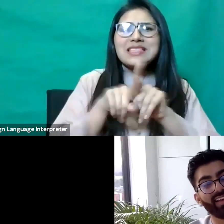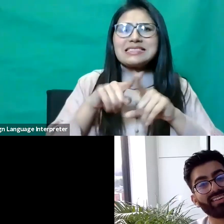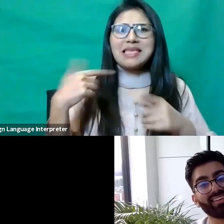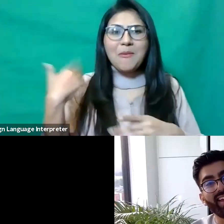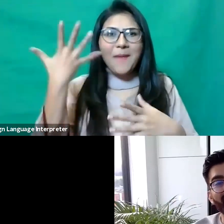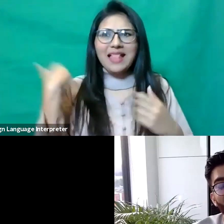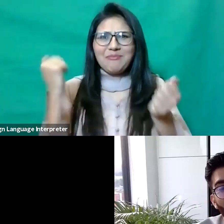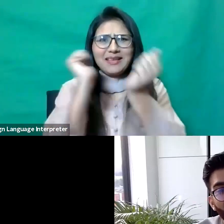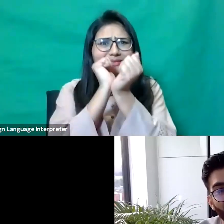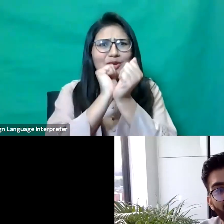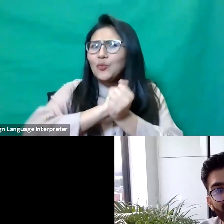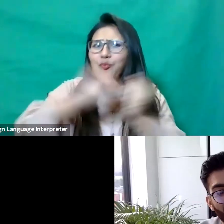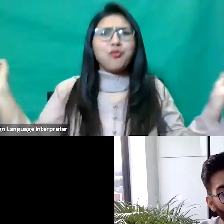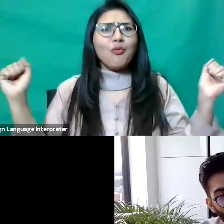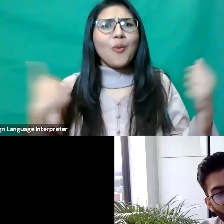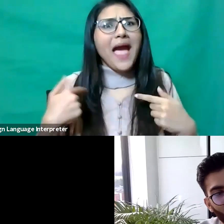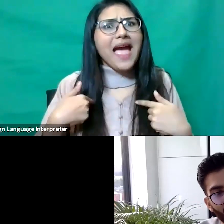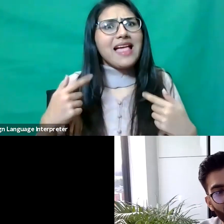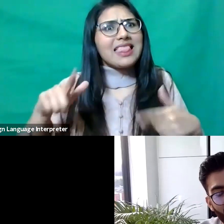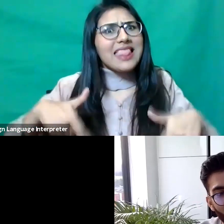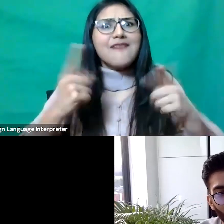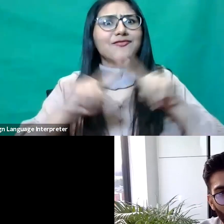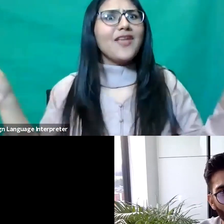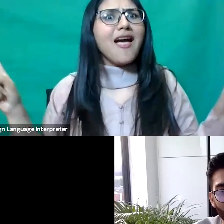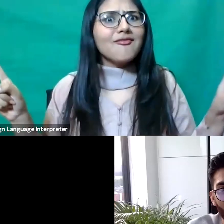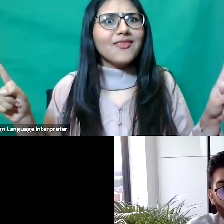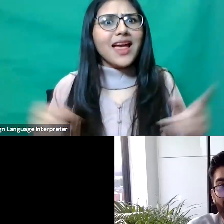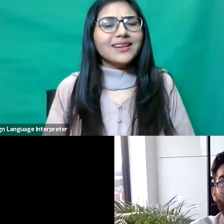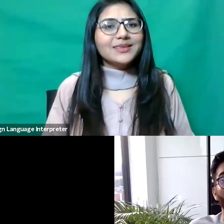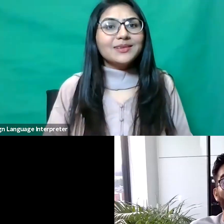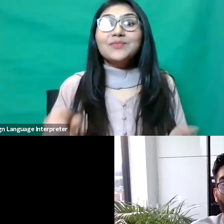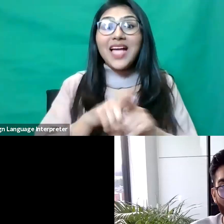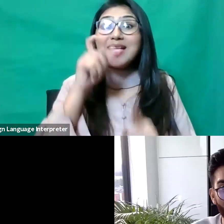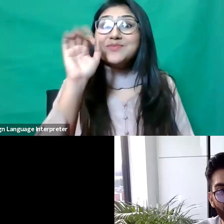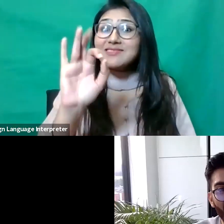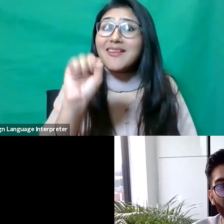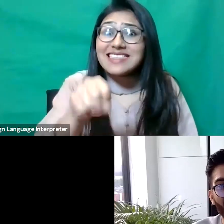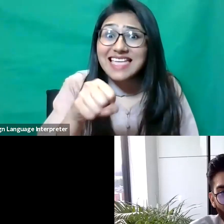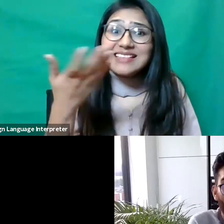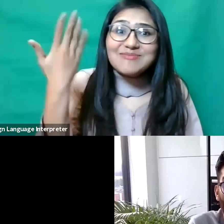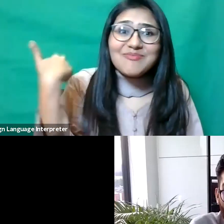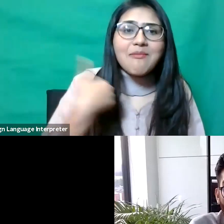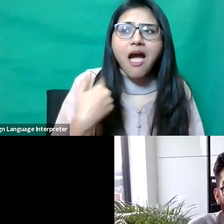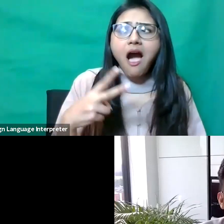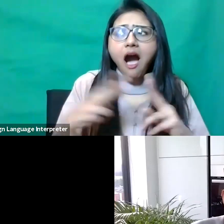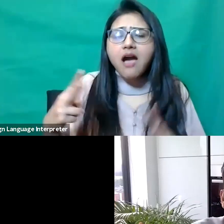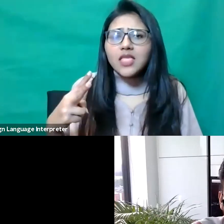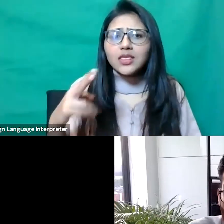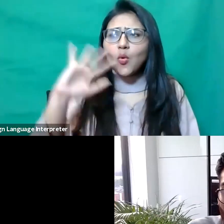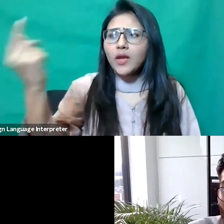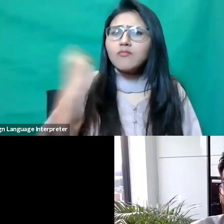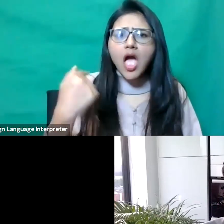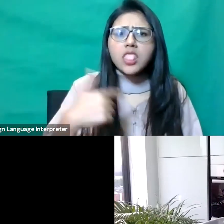that cave. Exactly. Because what I was saying there is, I was so sensitive, honestly. I think I was so sensitive when I